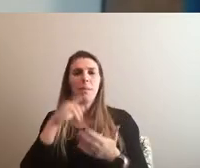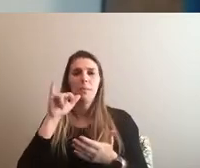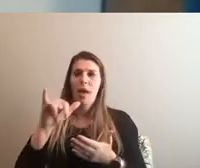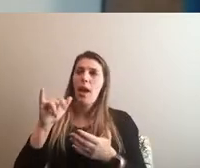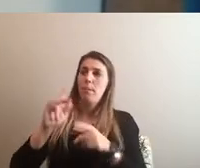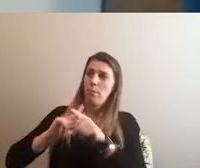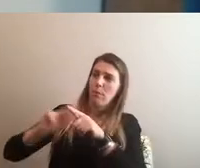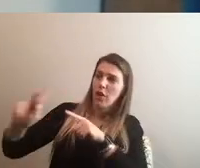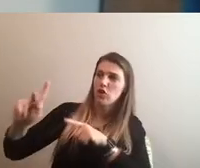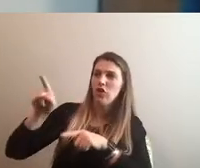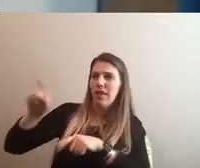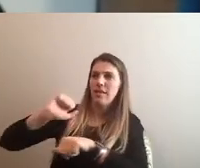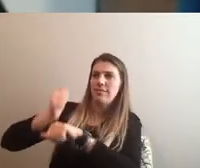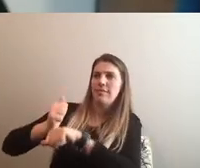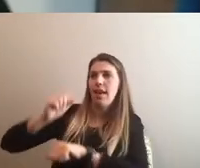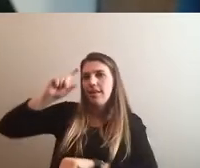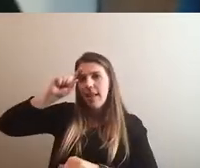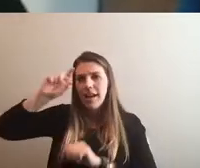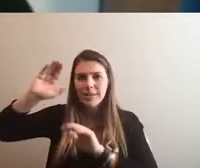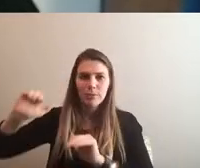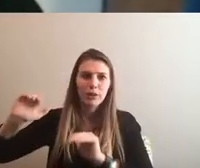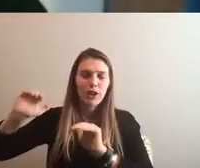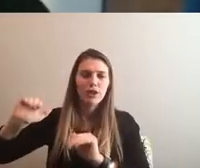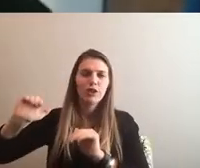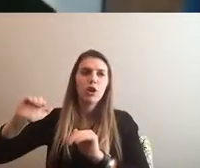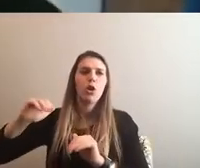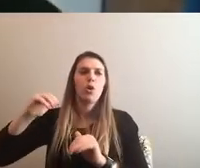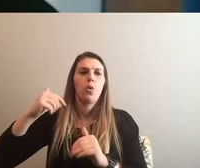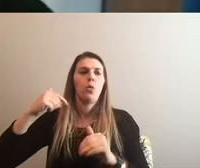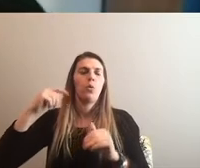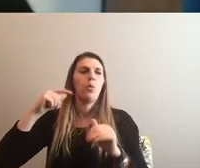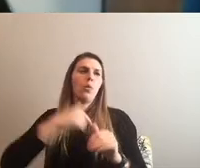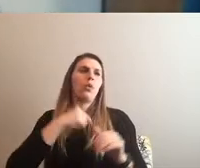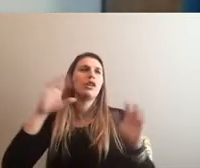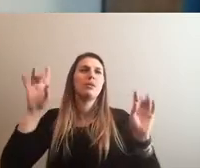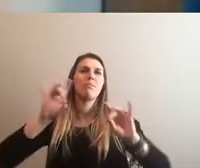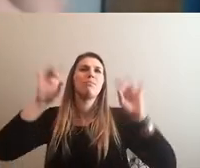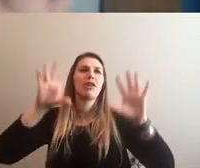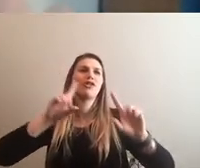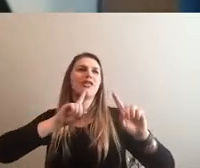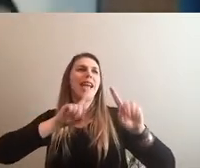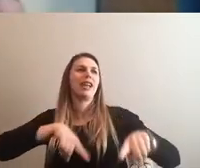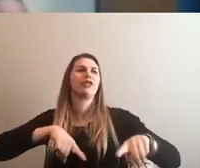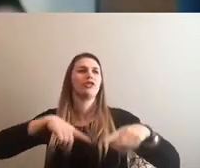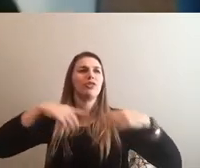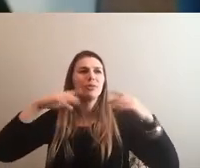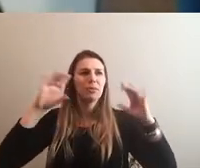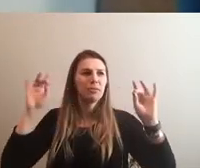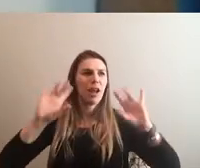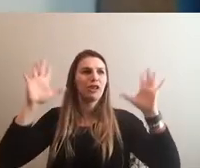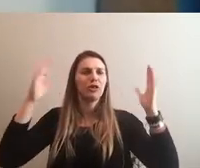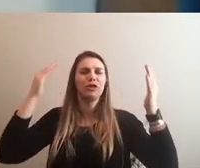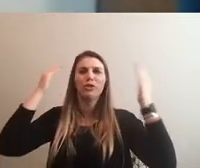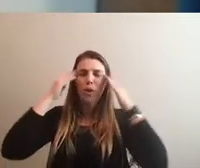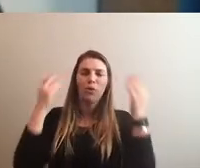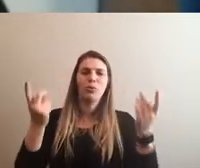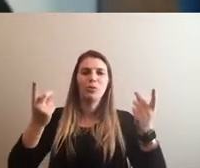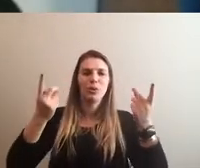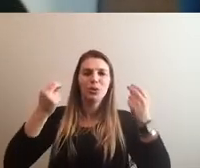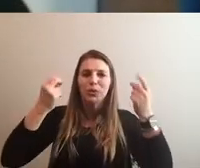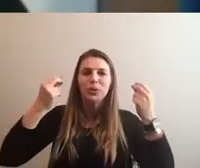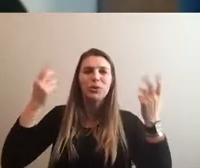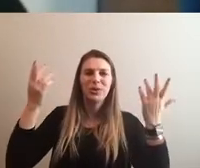professional expectation that we have a magic pill, or we have the magic saying, or we have a